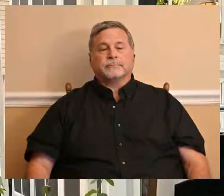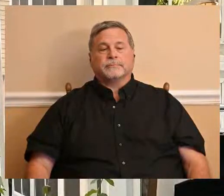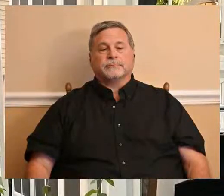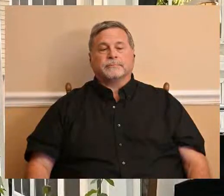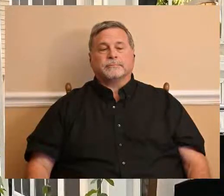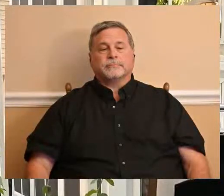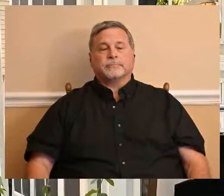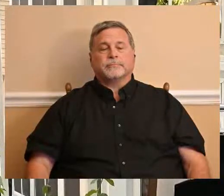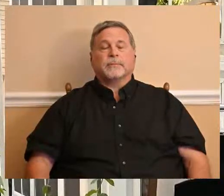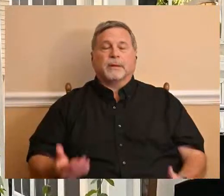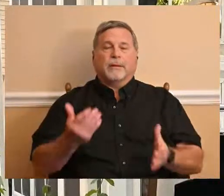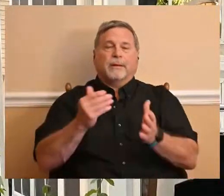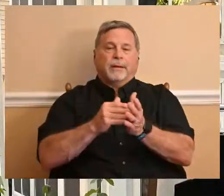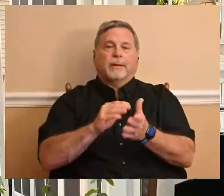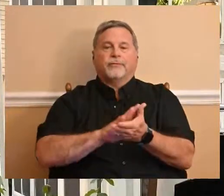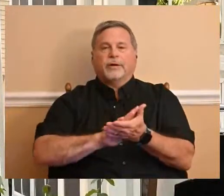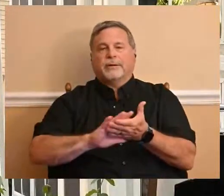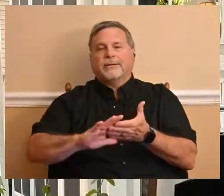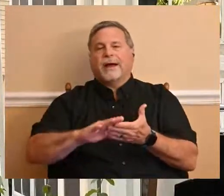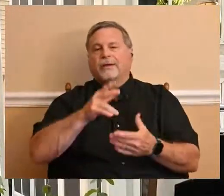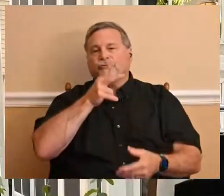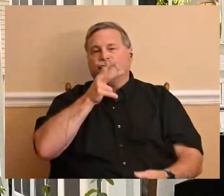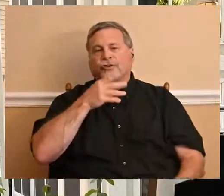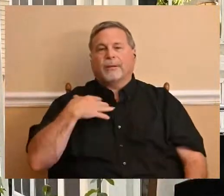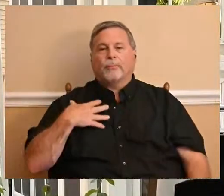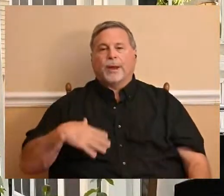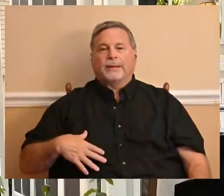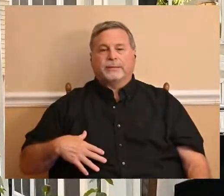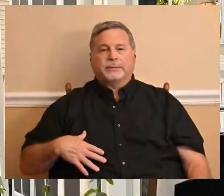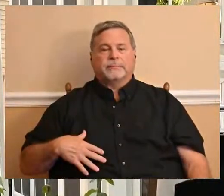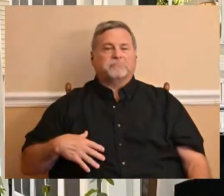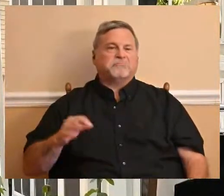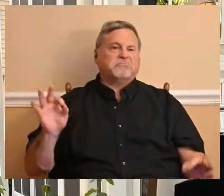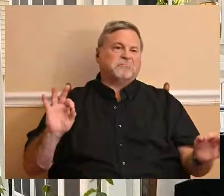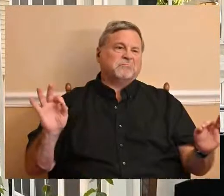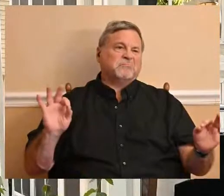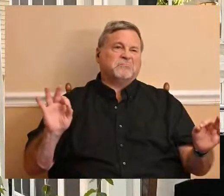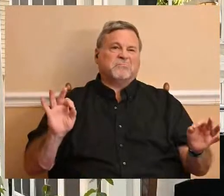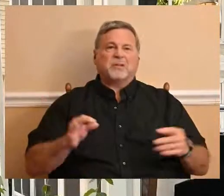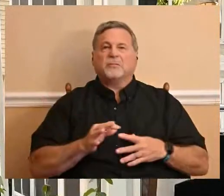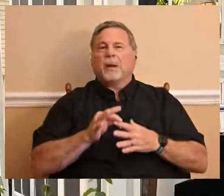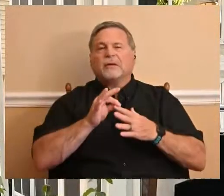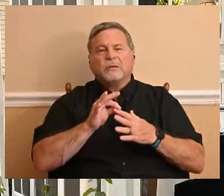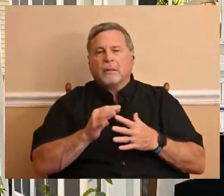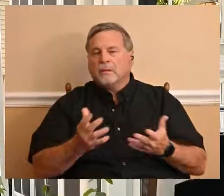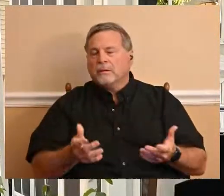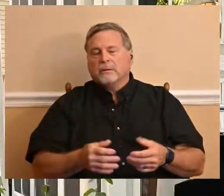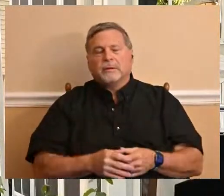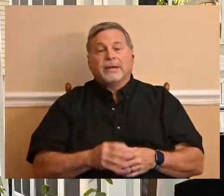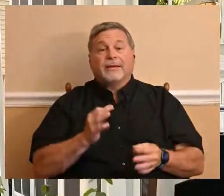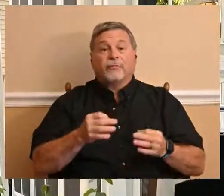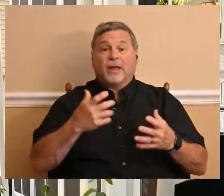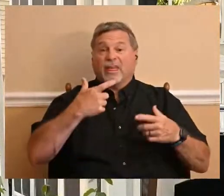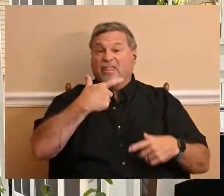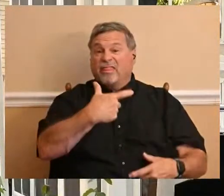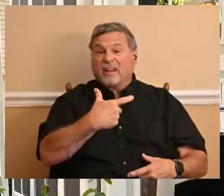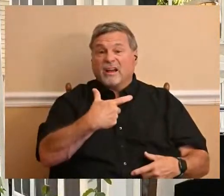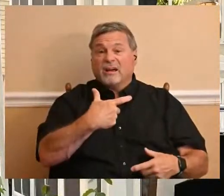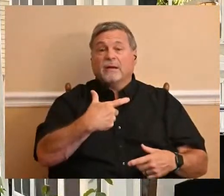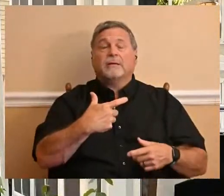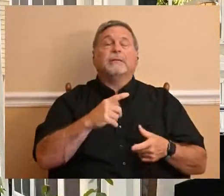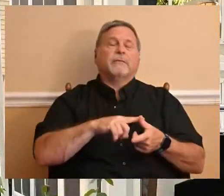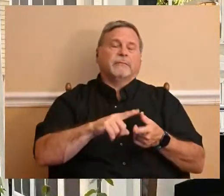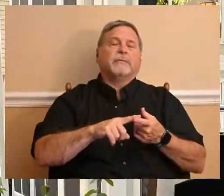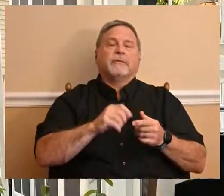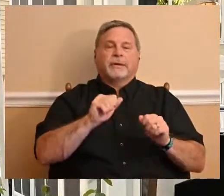So again, nice chicken breasts. Nothing really that special about them. Now, if they're really thick, you can sit there